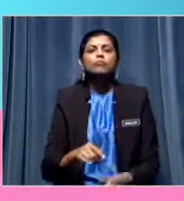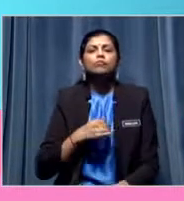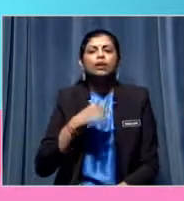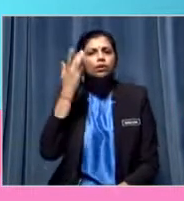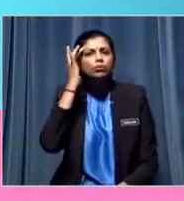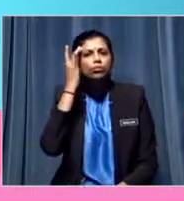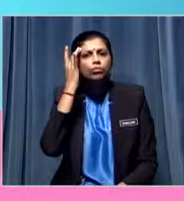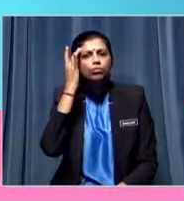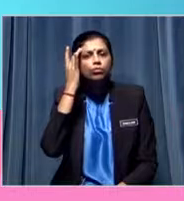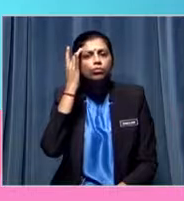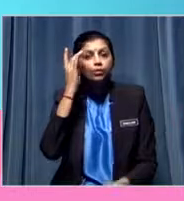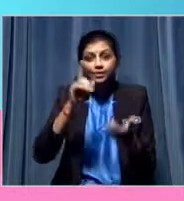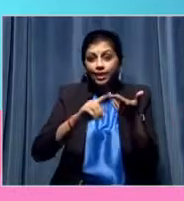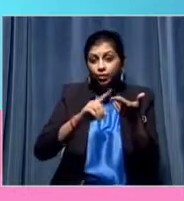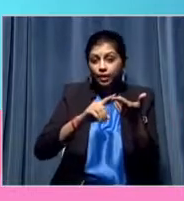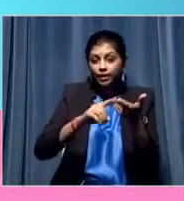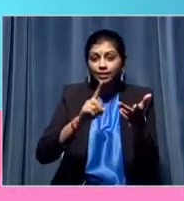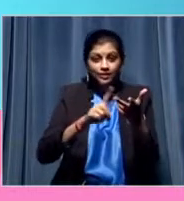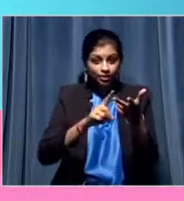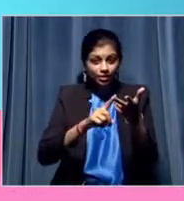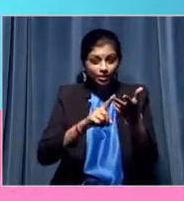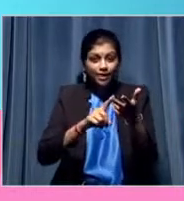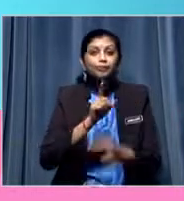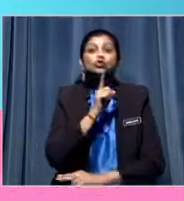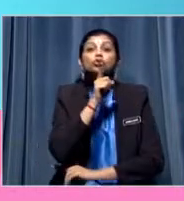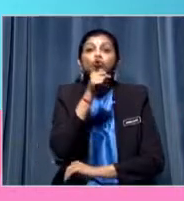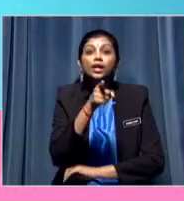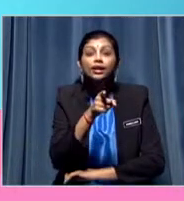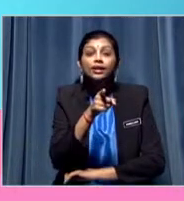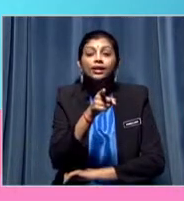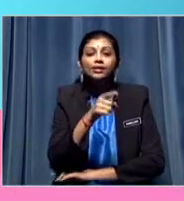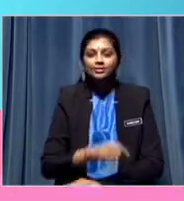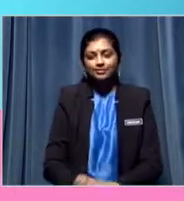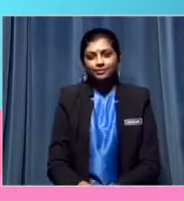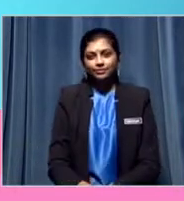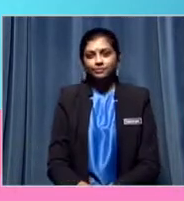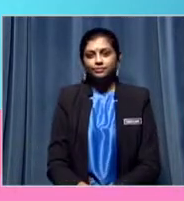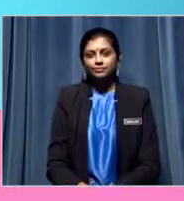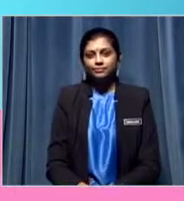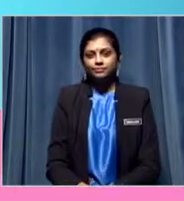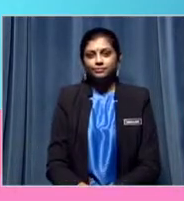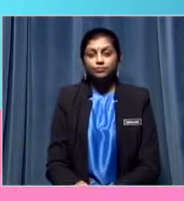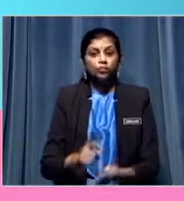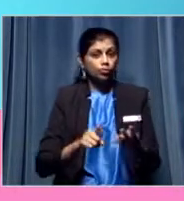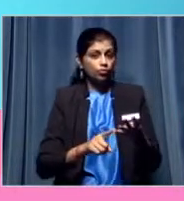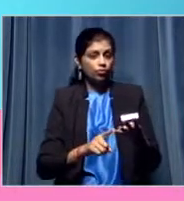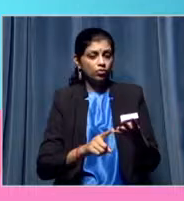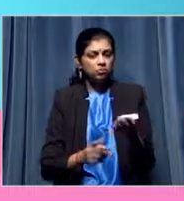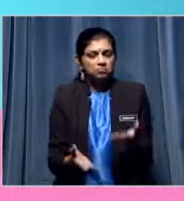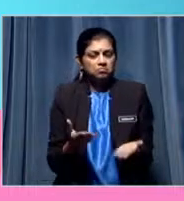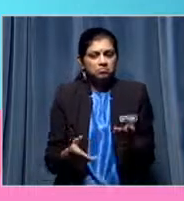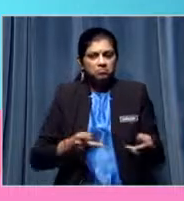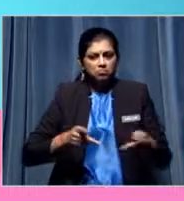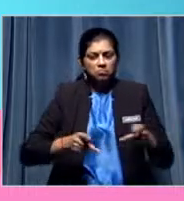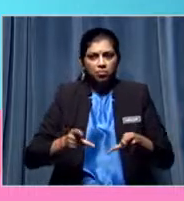do tomorrow. I'm sure she'll pass the exam. I'll probably study abroad